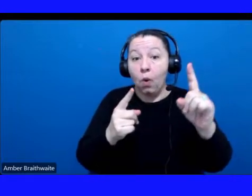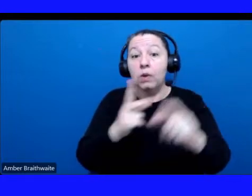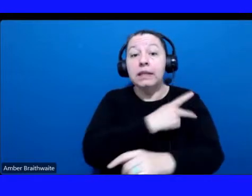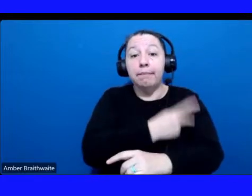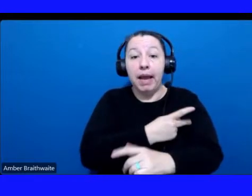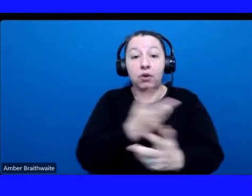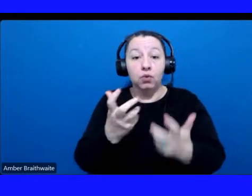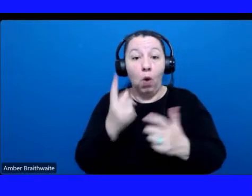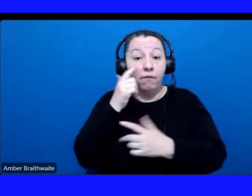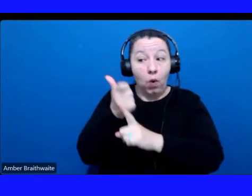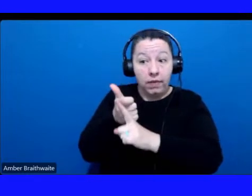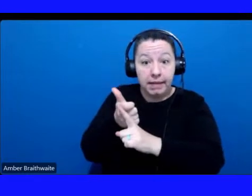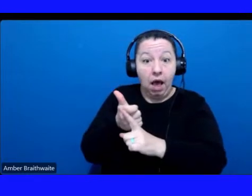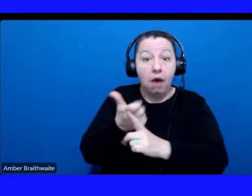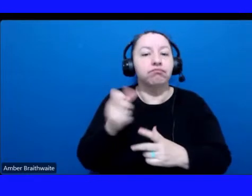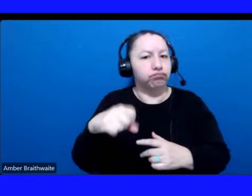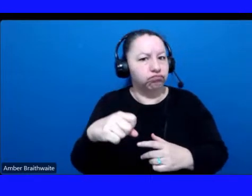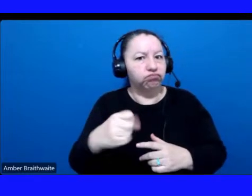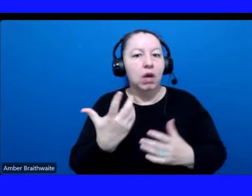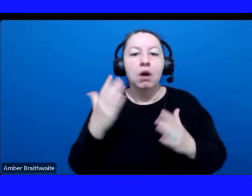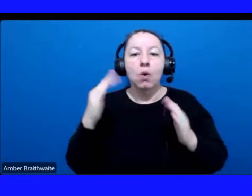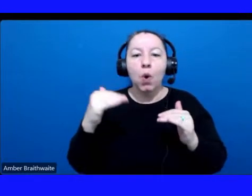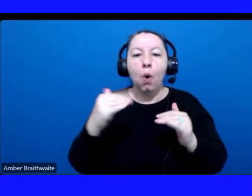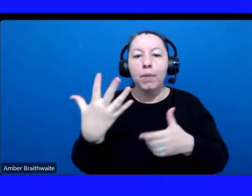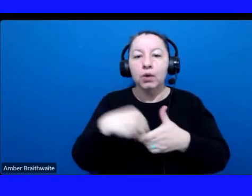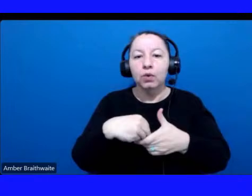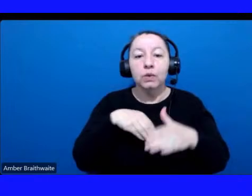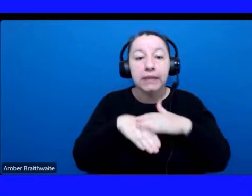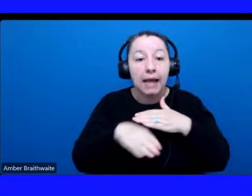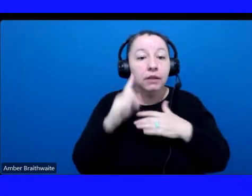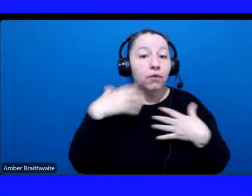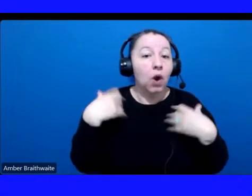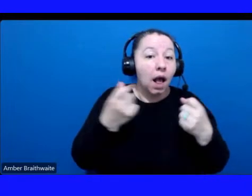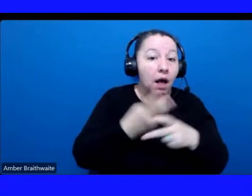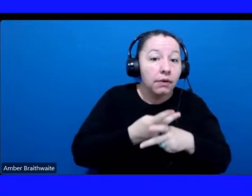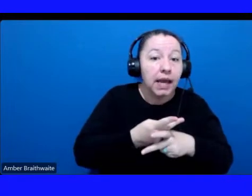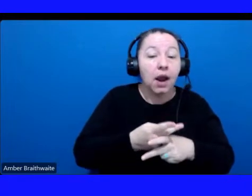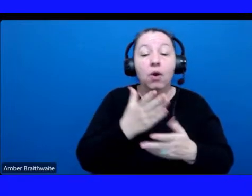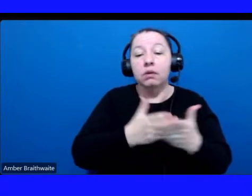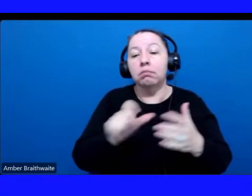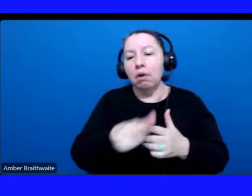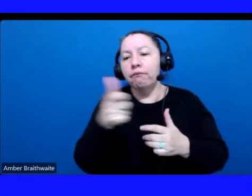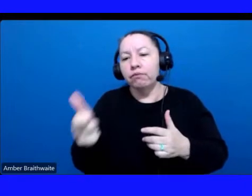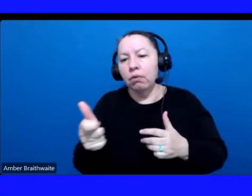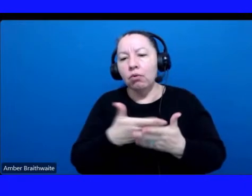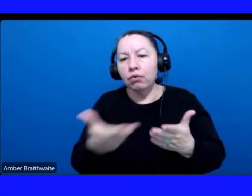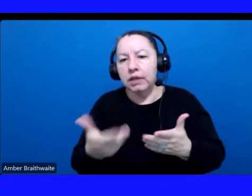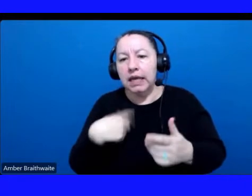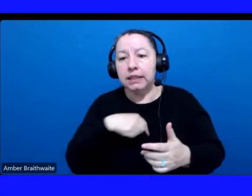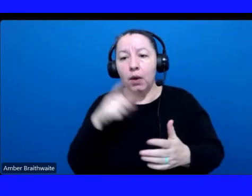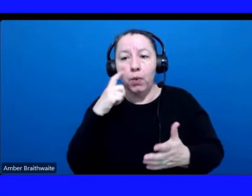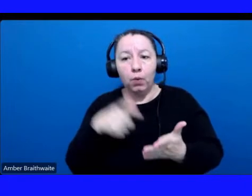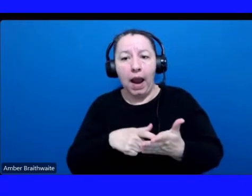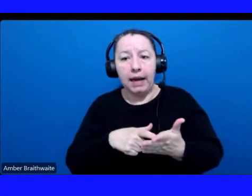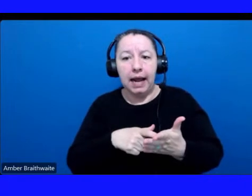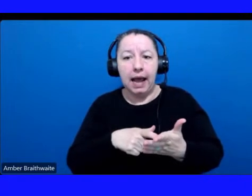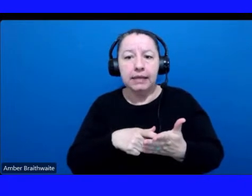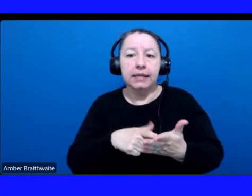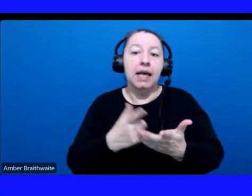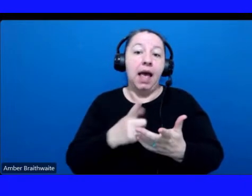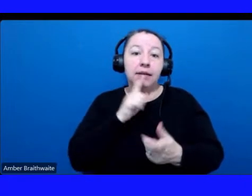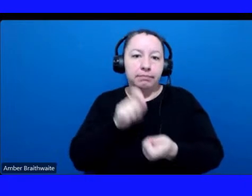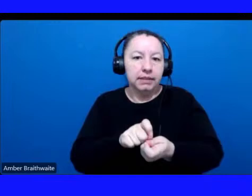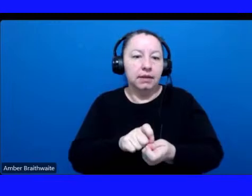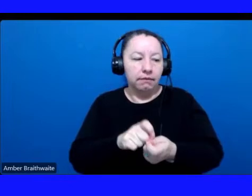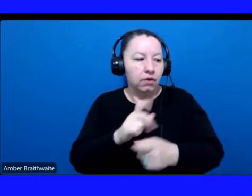and staff go through trauma-informed care training and are very sensitive to the realities our patients experience, including for